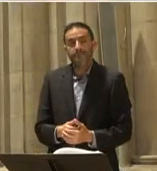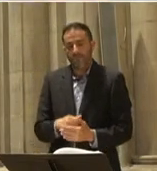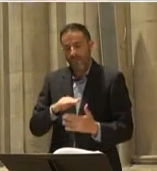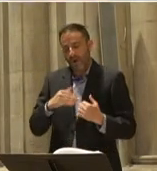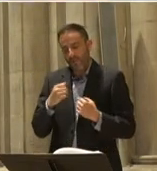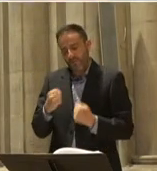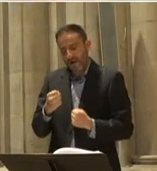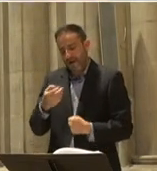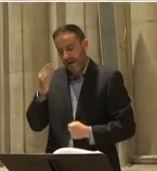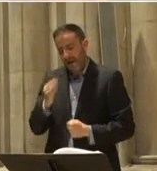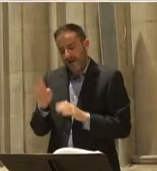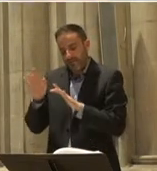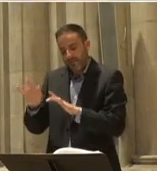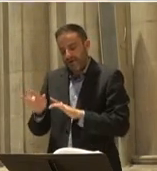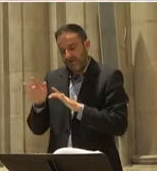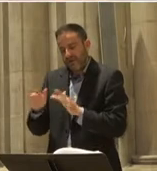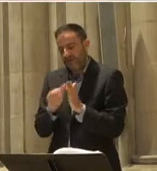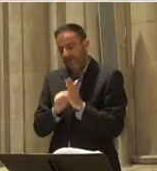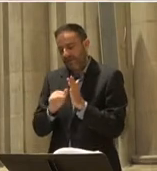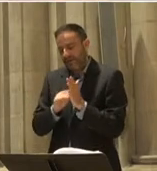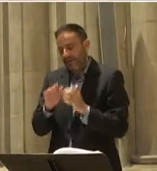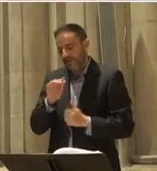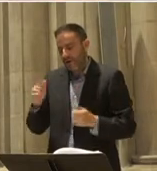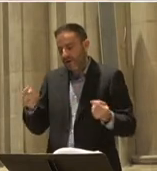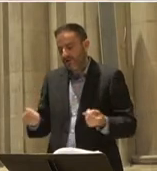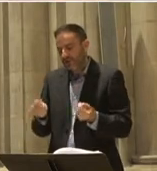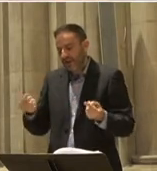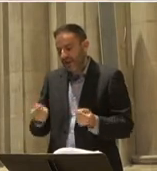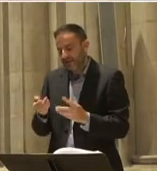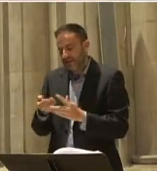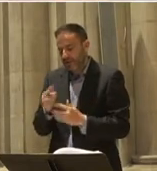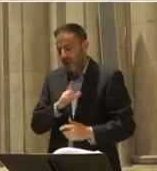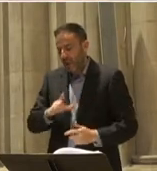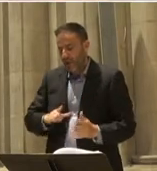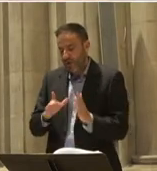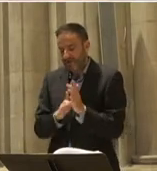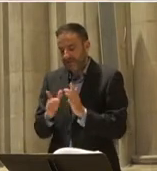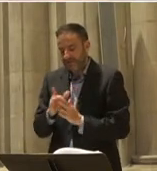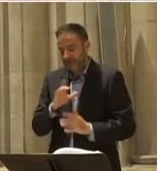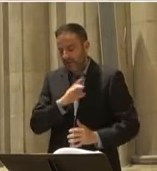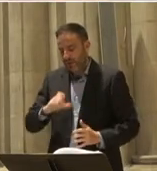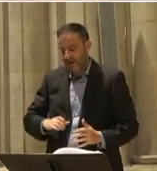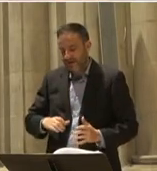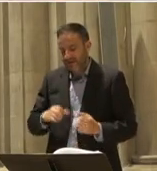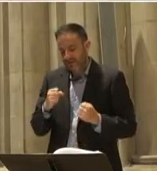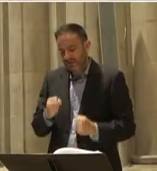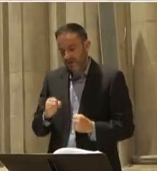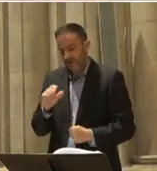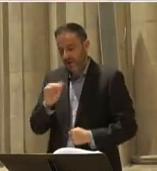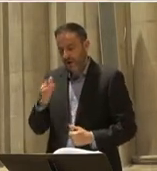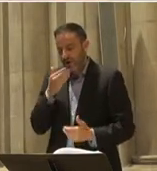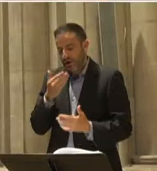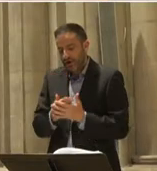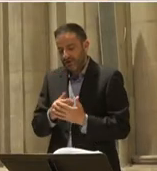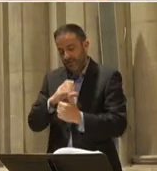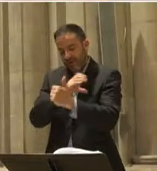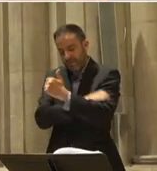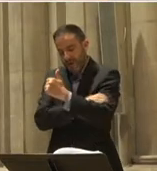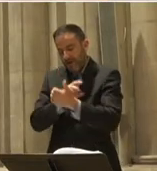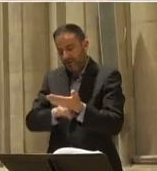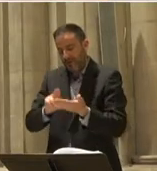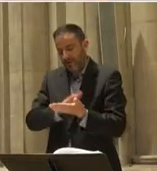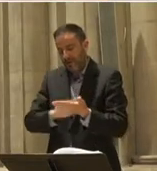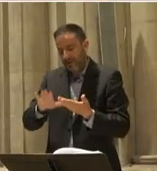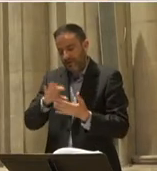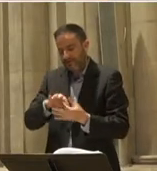Almighty God, have mercy on you. Forgive you all your sins through our Lord Jesus Christ. Strengthen you in all goodness, and by the power of the